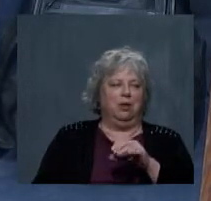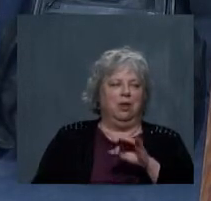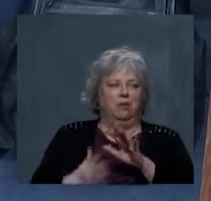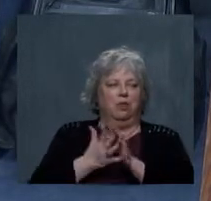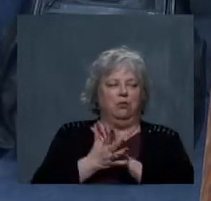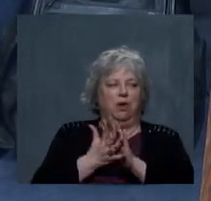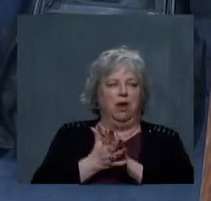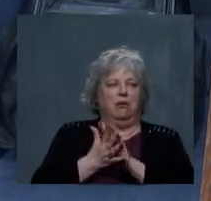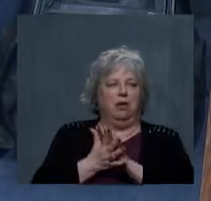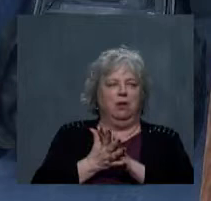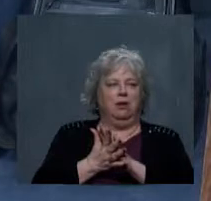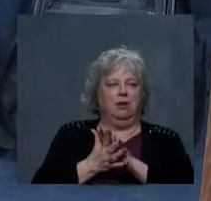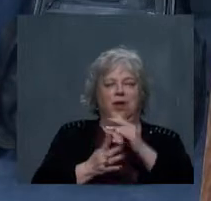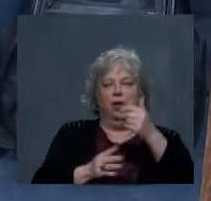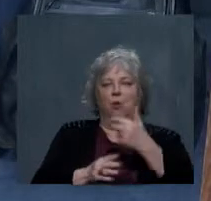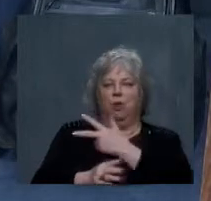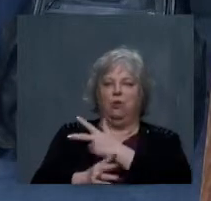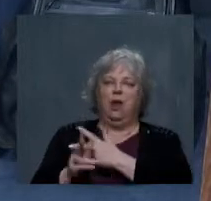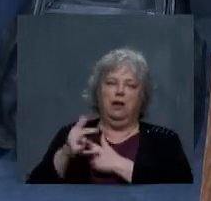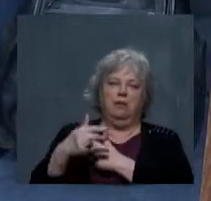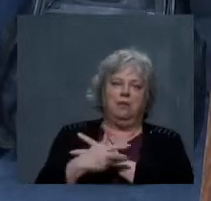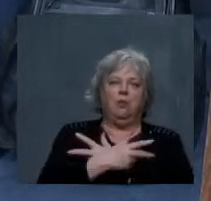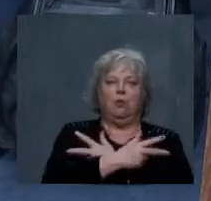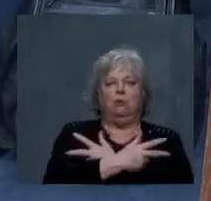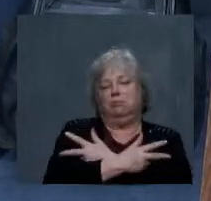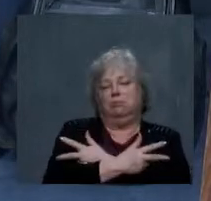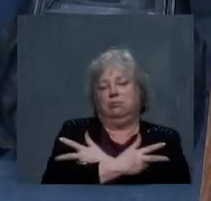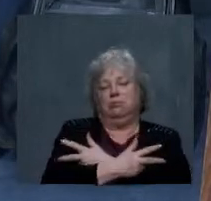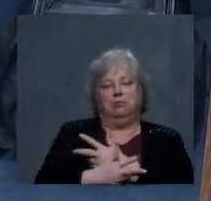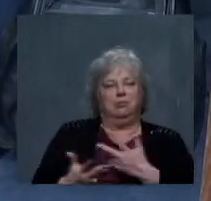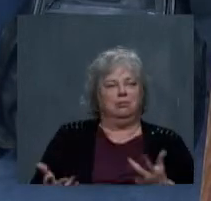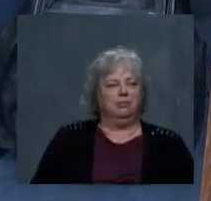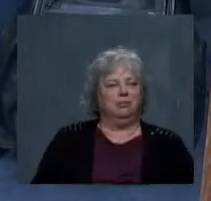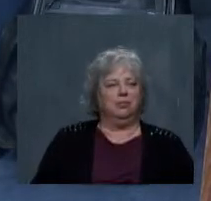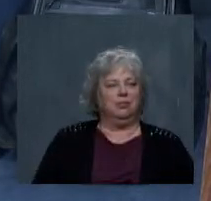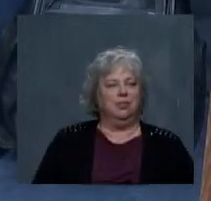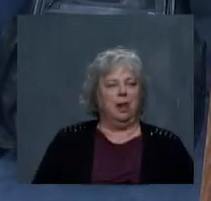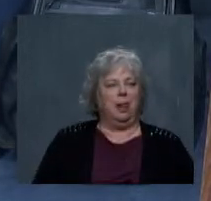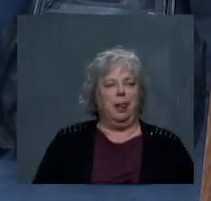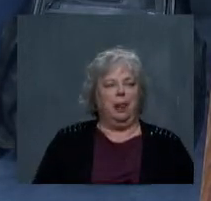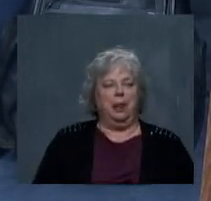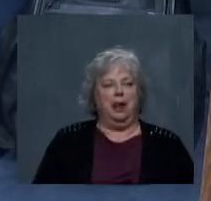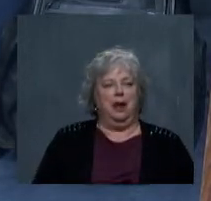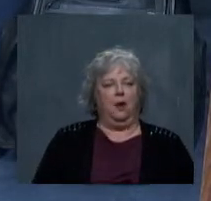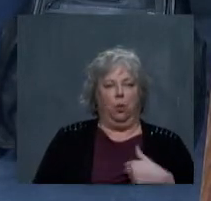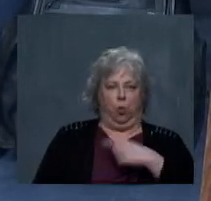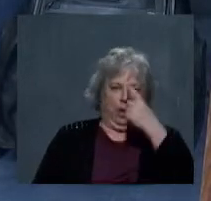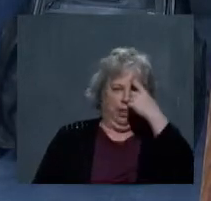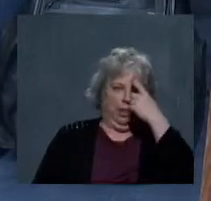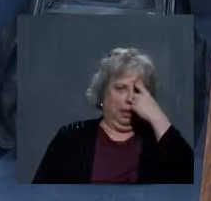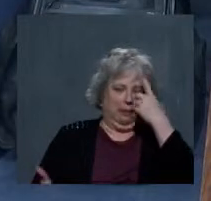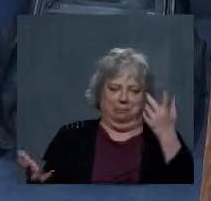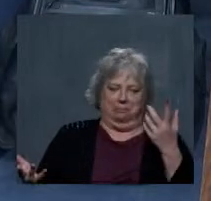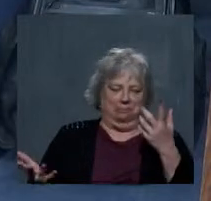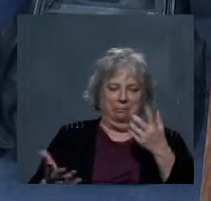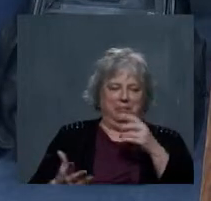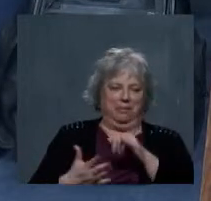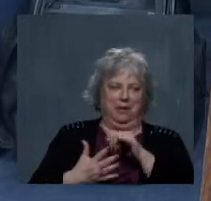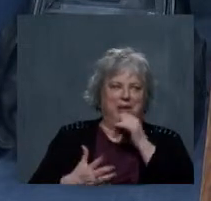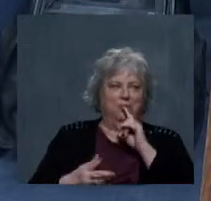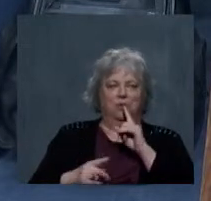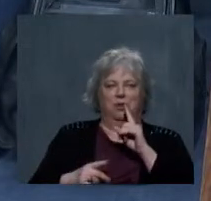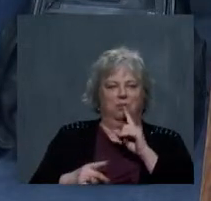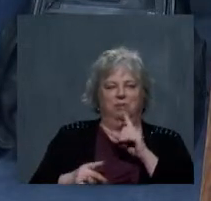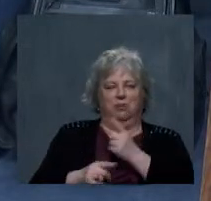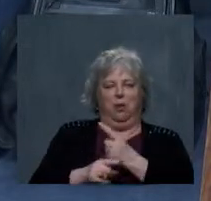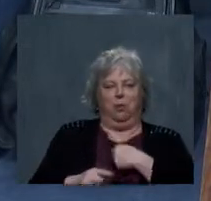traffic going towards town and 50 going away towards the West Little Rock area. We think that probably 60